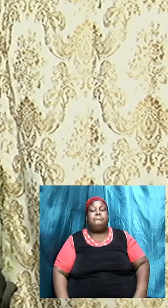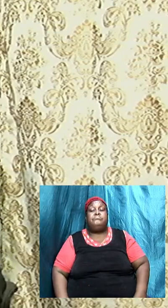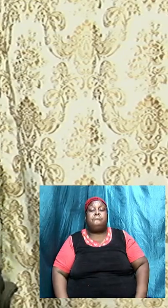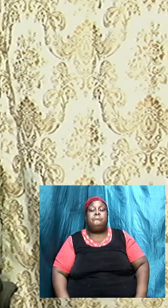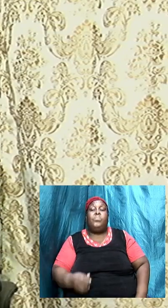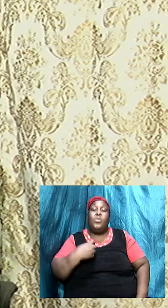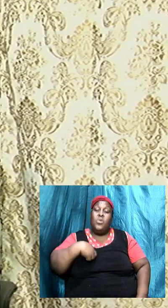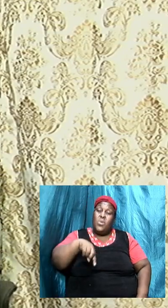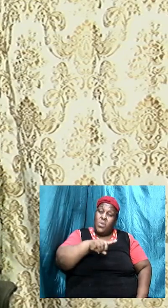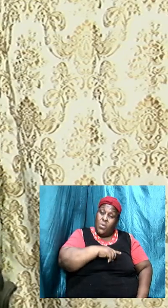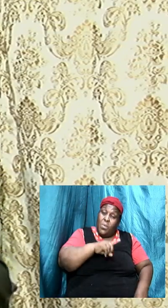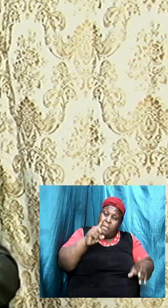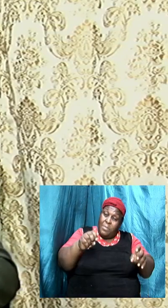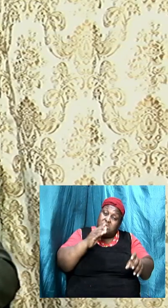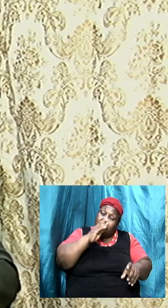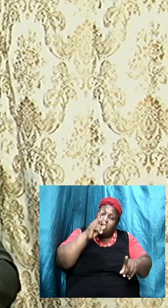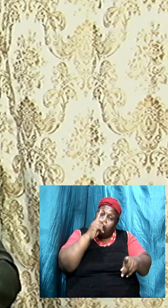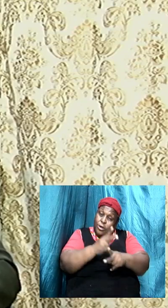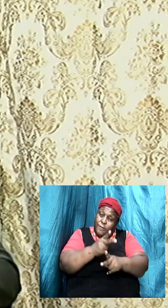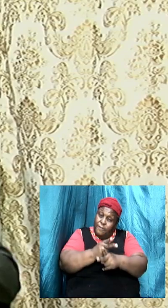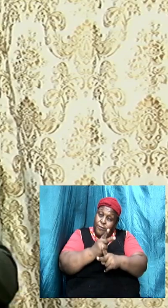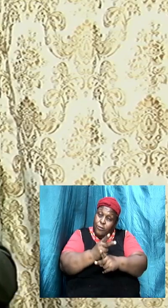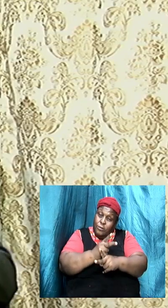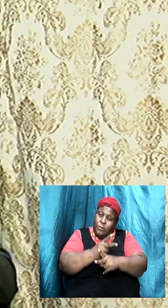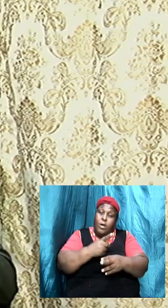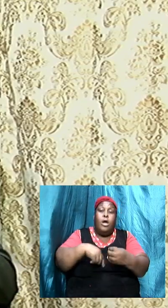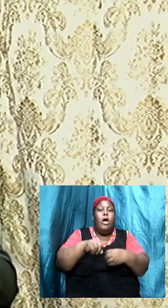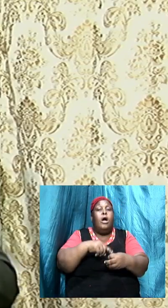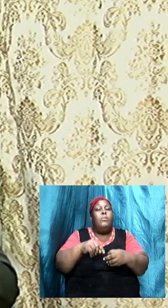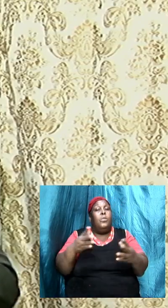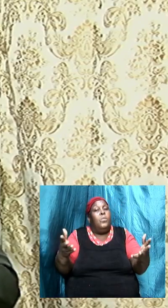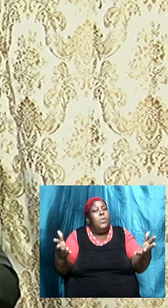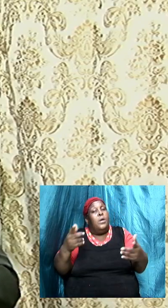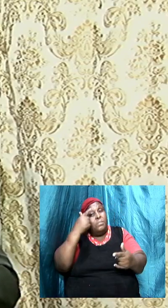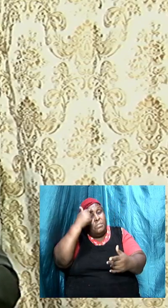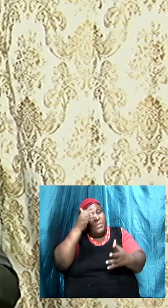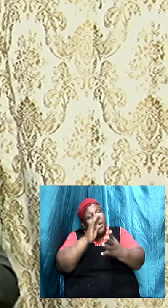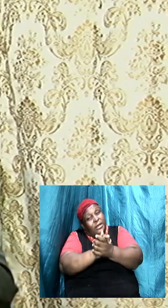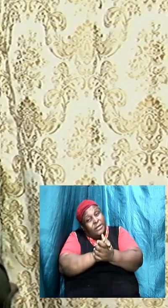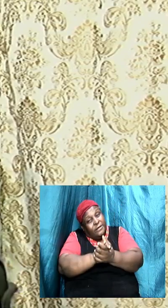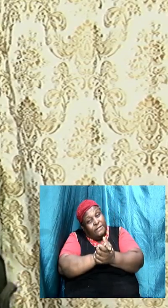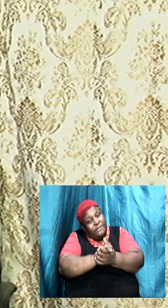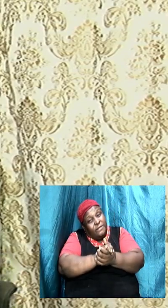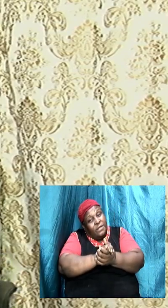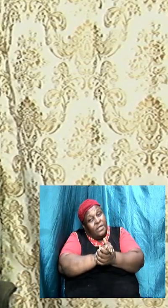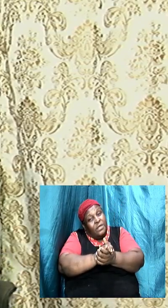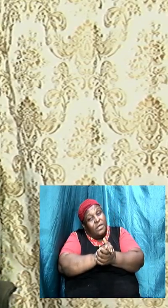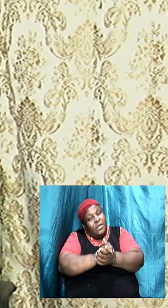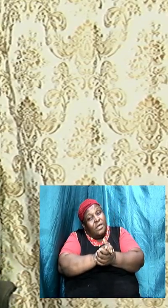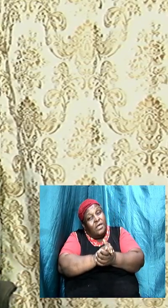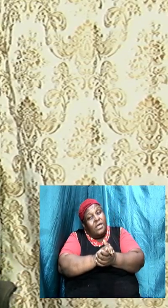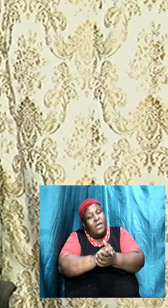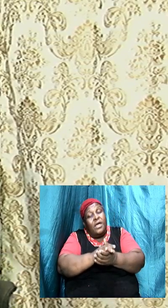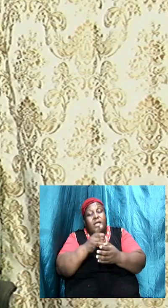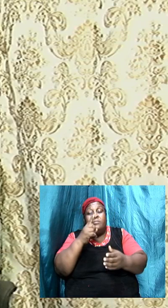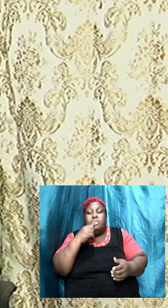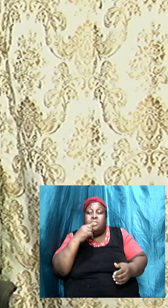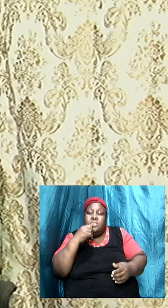So we are to be careful then about what we believe and present as